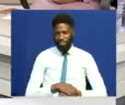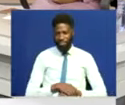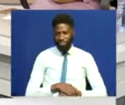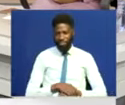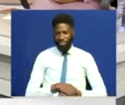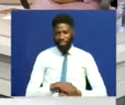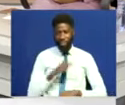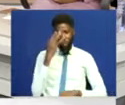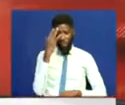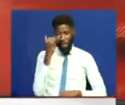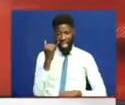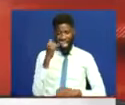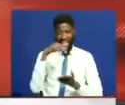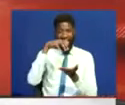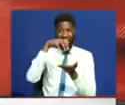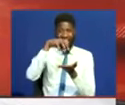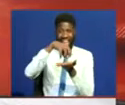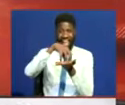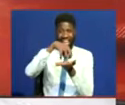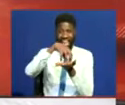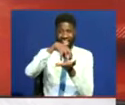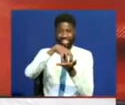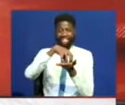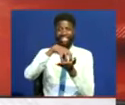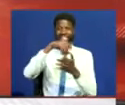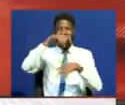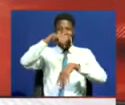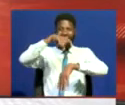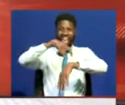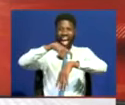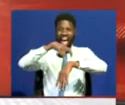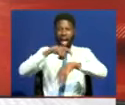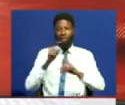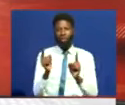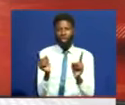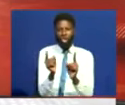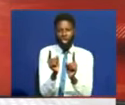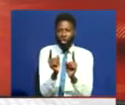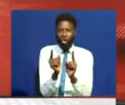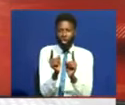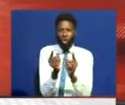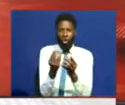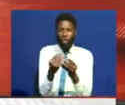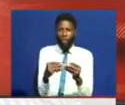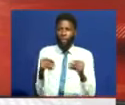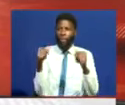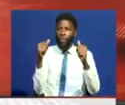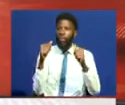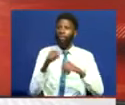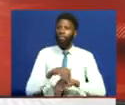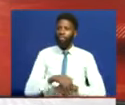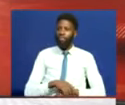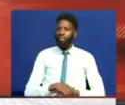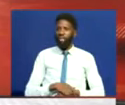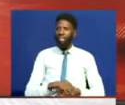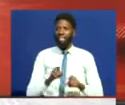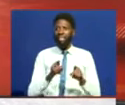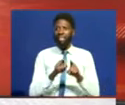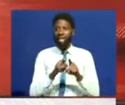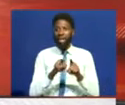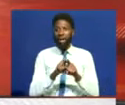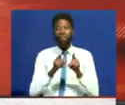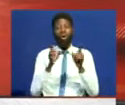possible. And that being the case, the perpetrators will change tact. So that